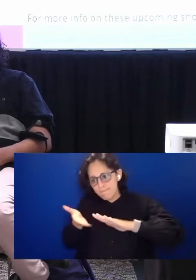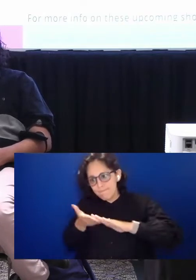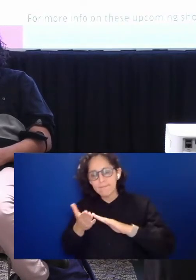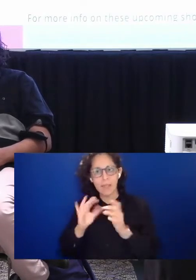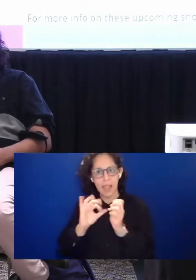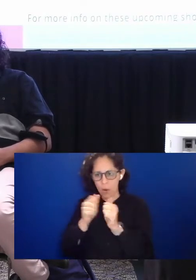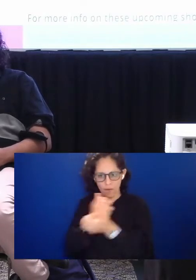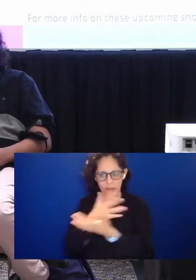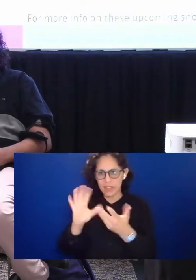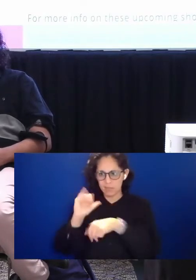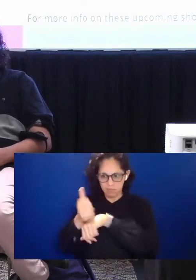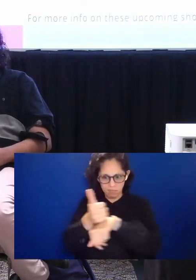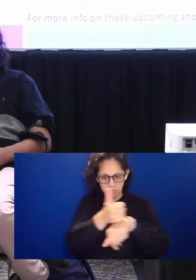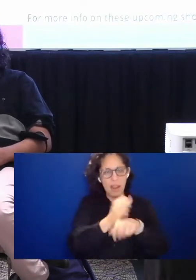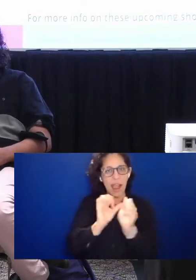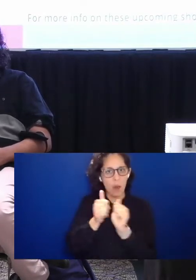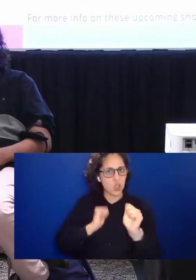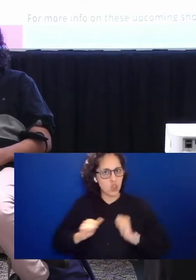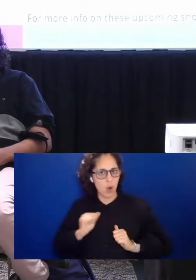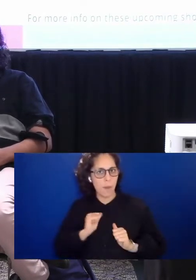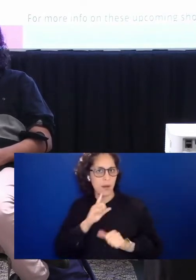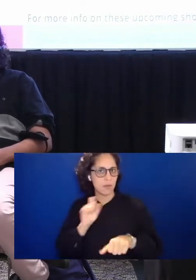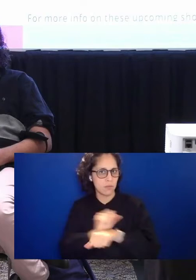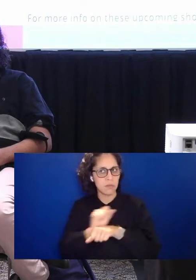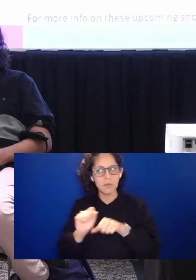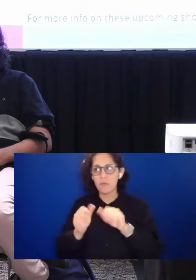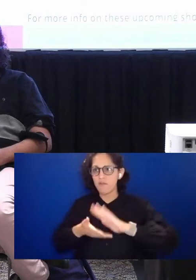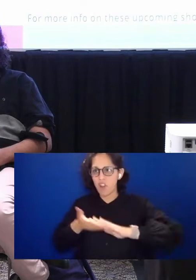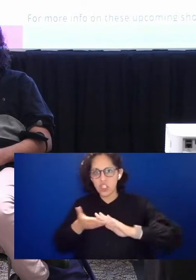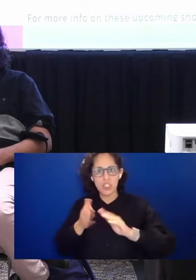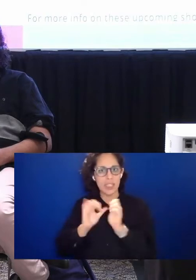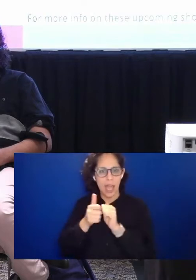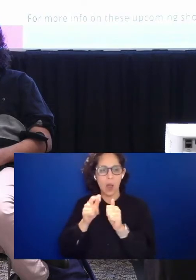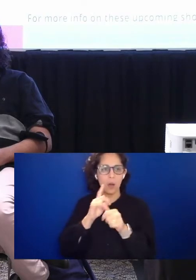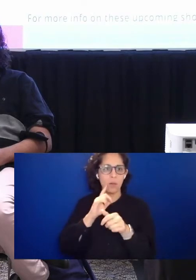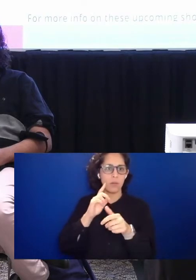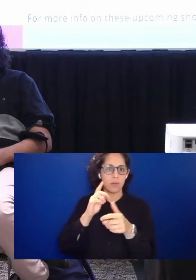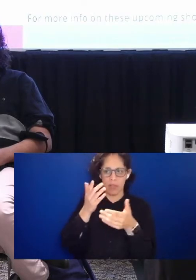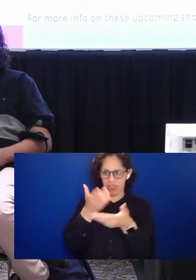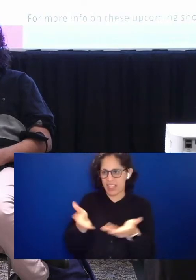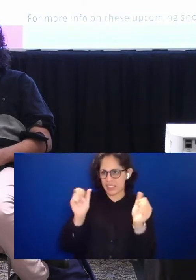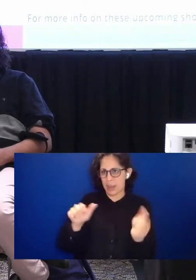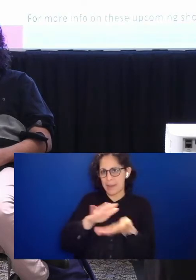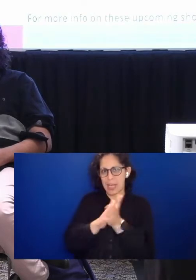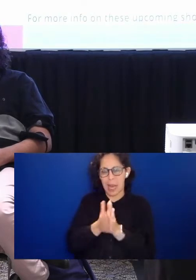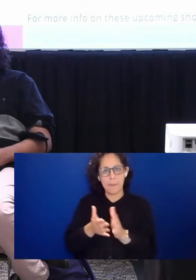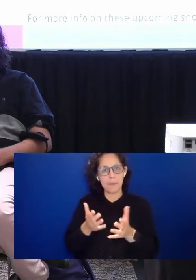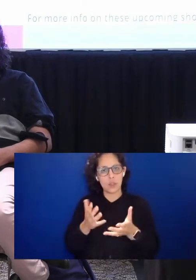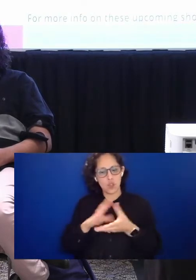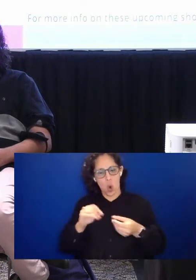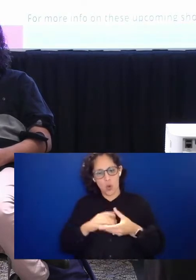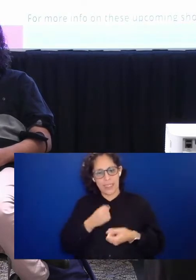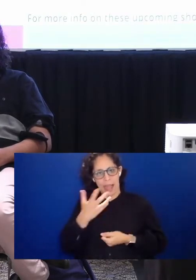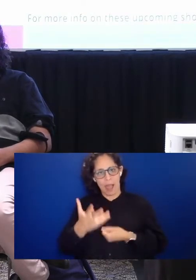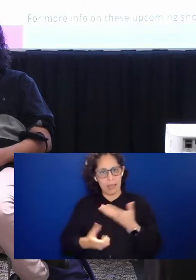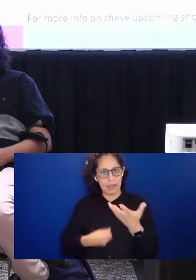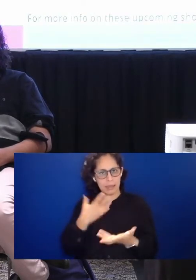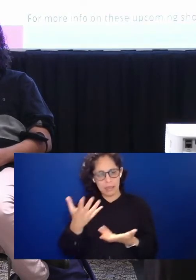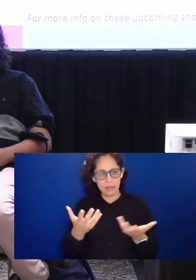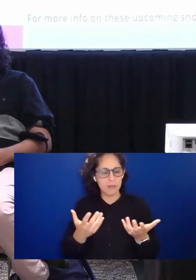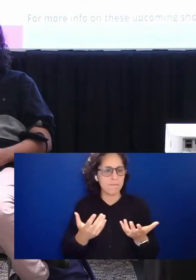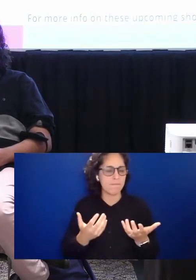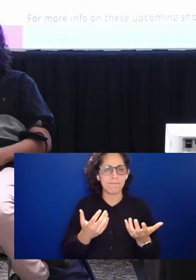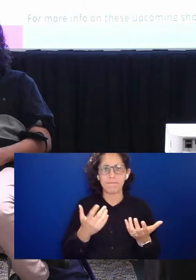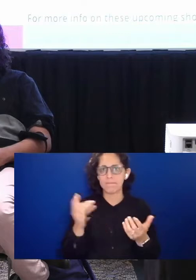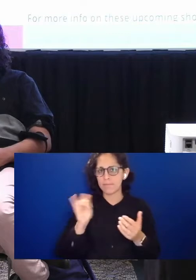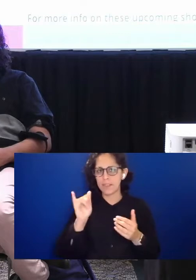dramaturgy functions, and the way that like lights can be storytelling, the way that like, yeah, that